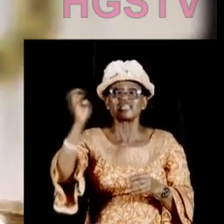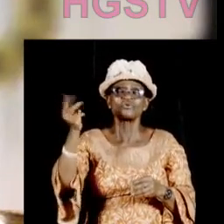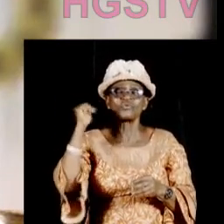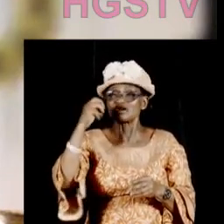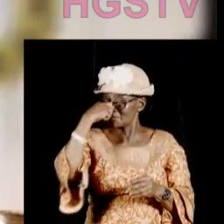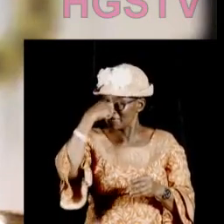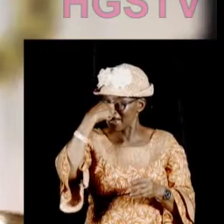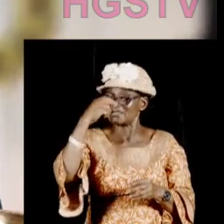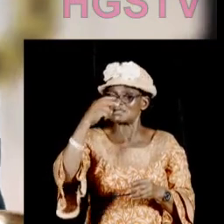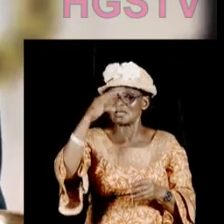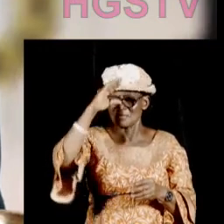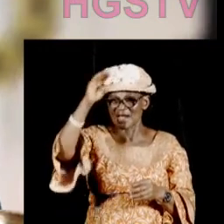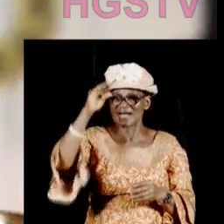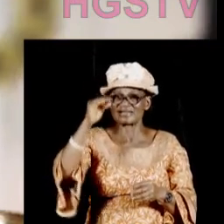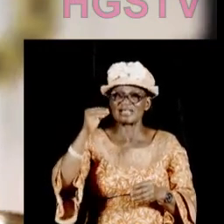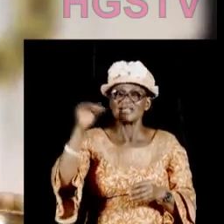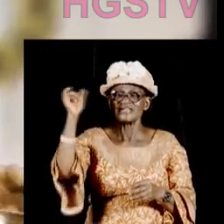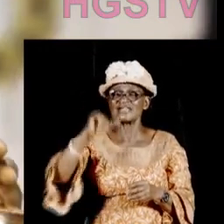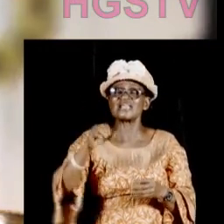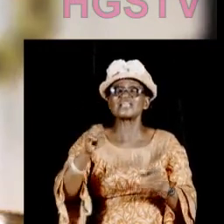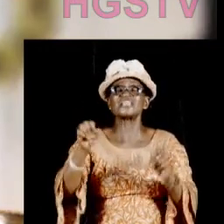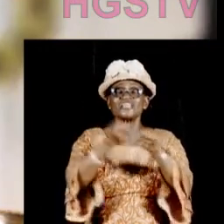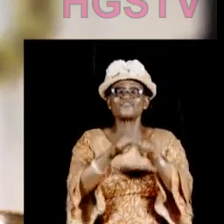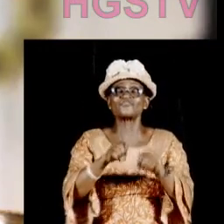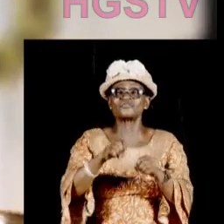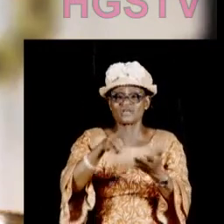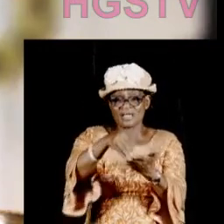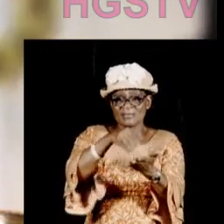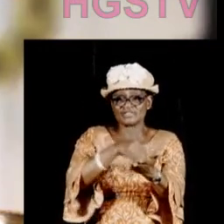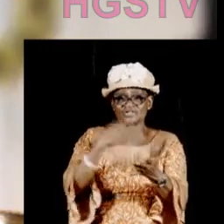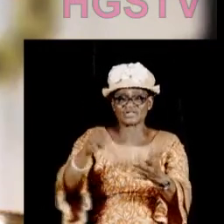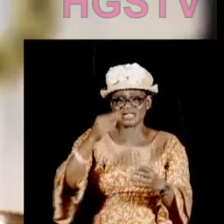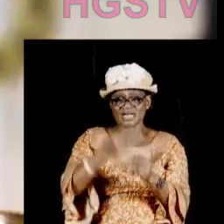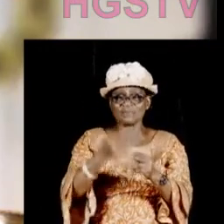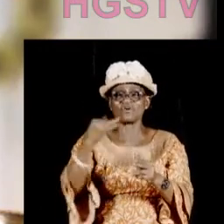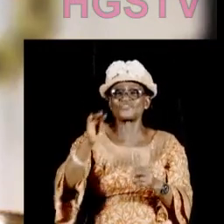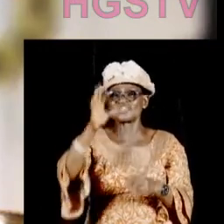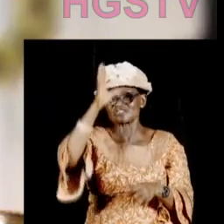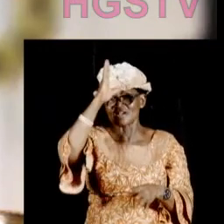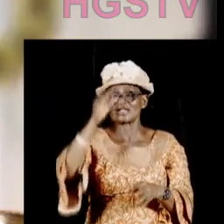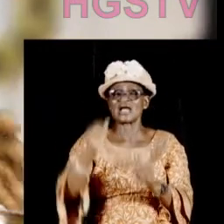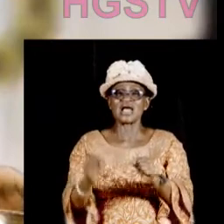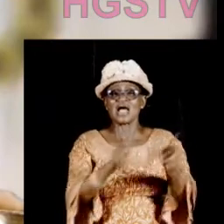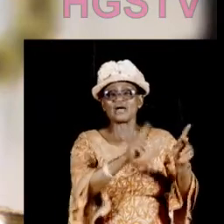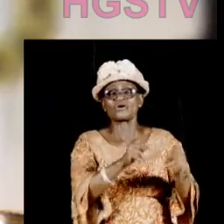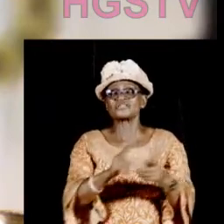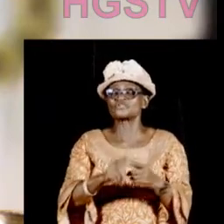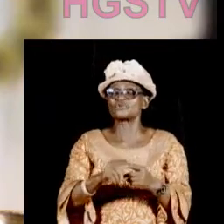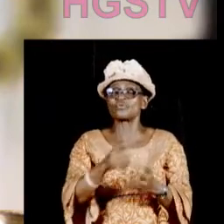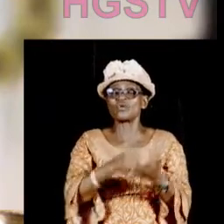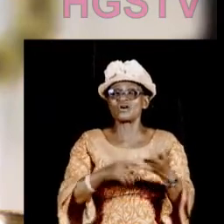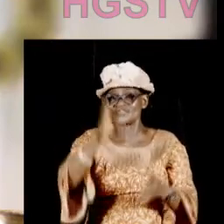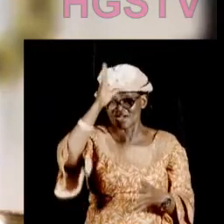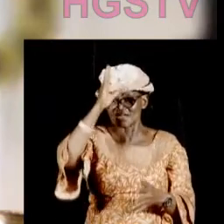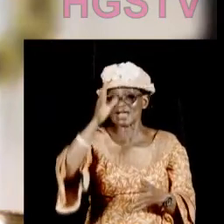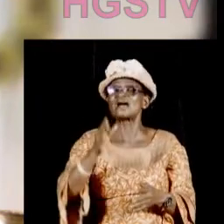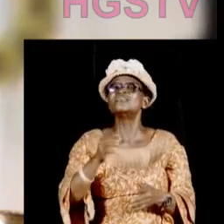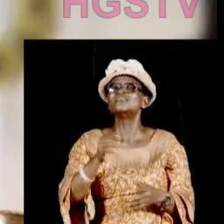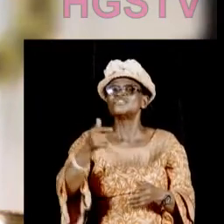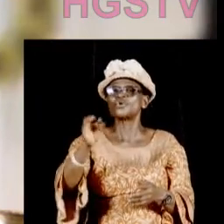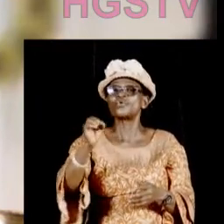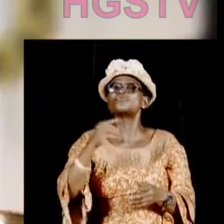blind man. They even mentioned the name of his father. According to what Daddy taught us, that his father